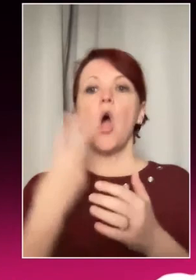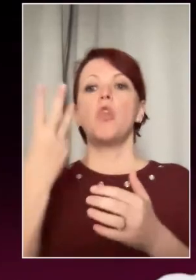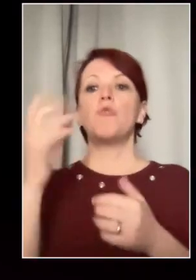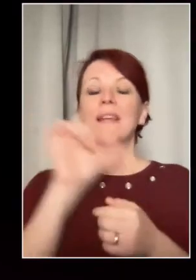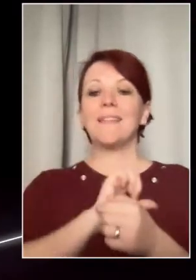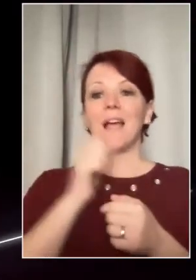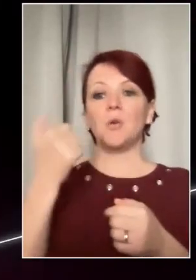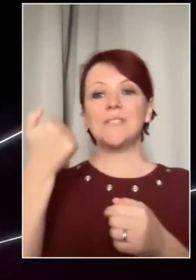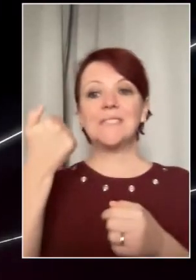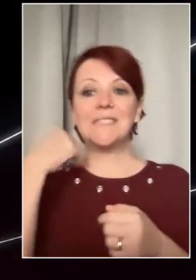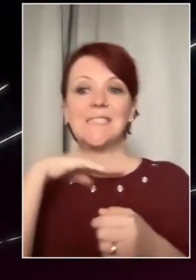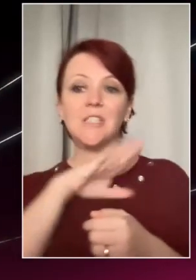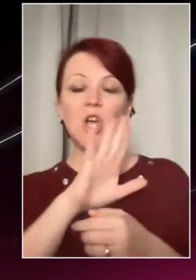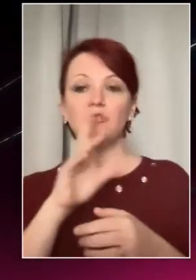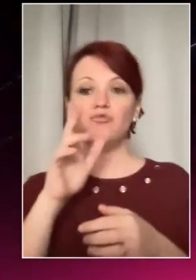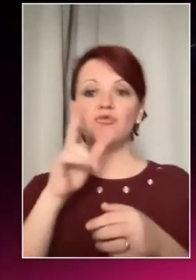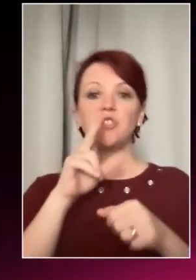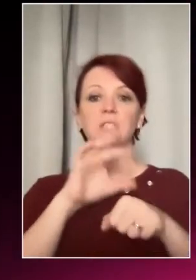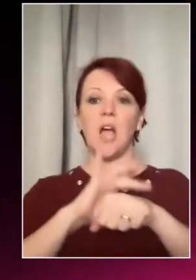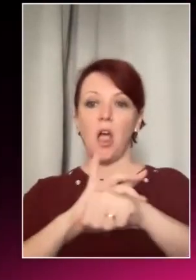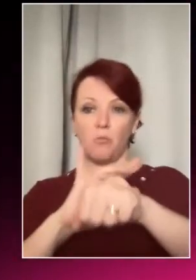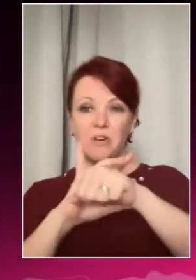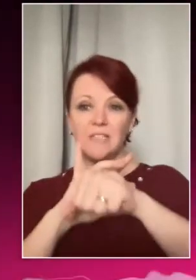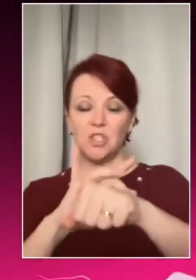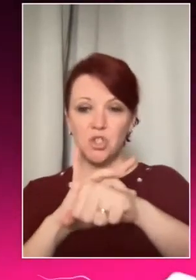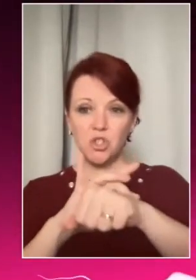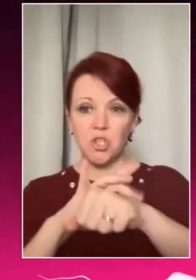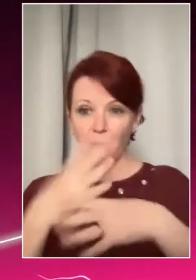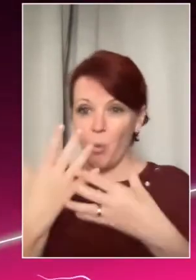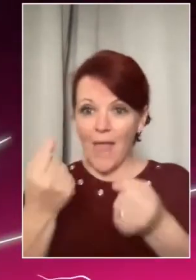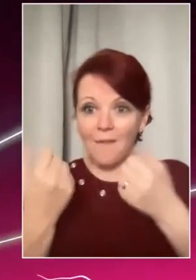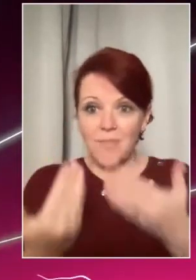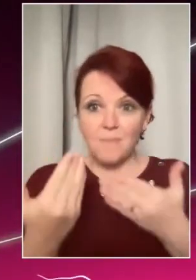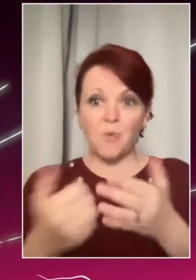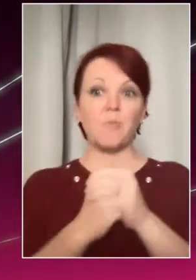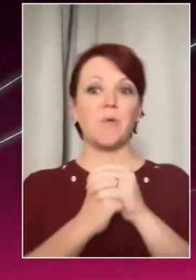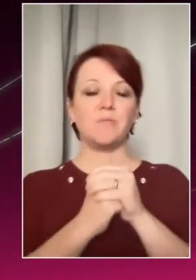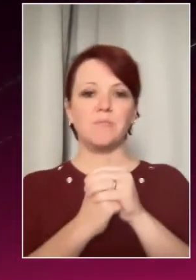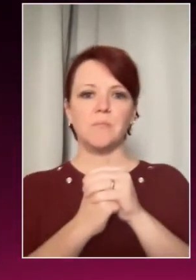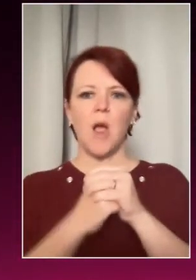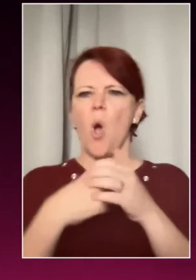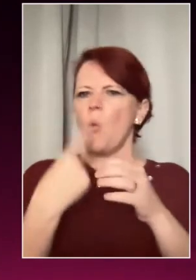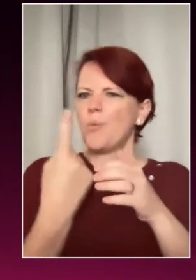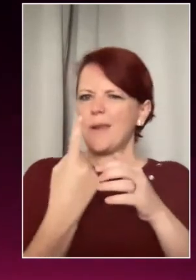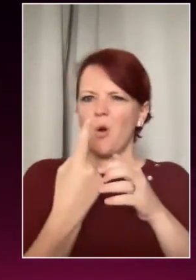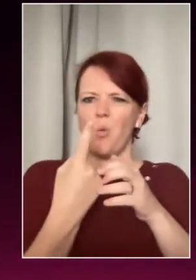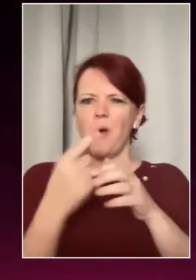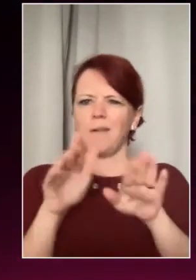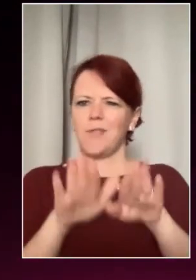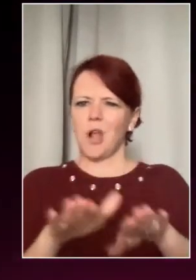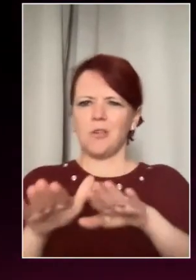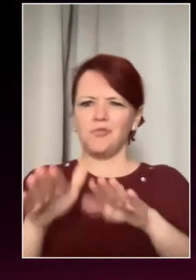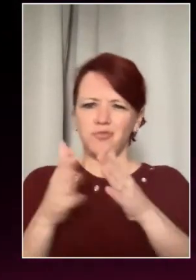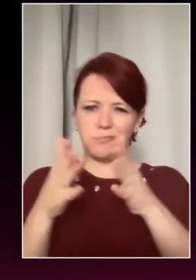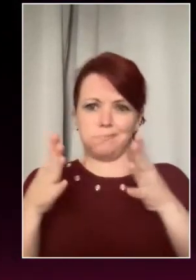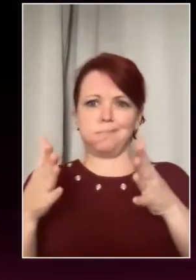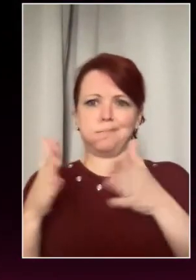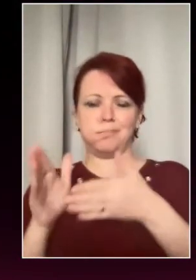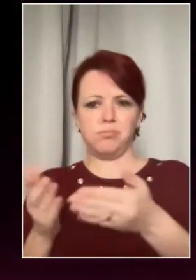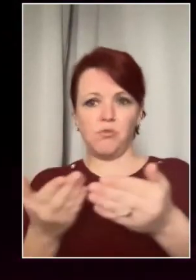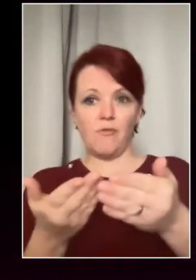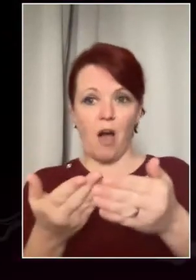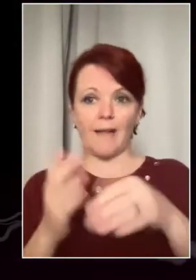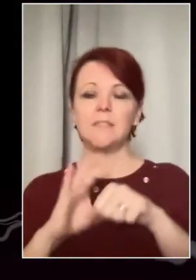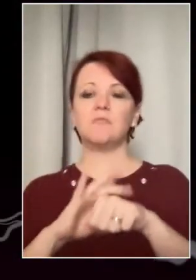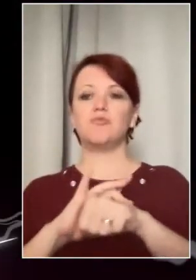programme, slightly over 10% of our total strength, we are one of the nation's largest providers and are also proud